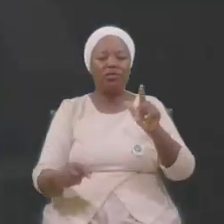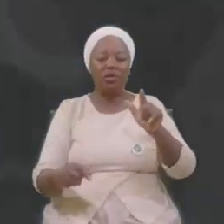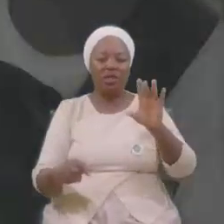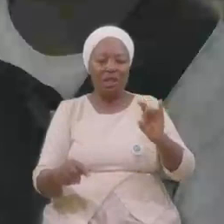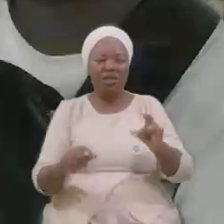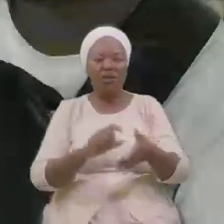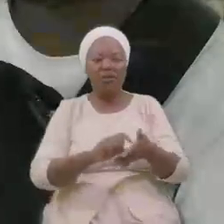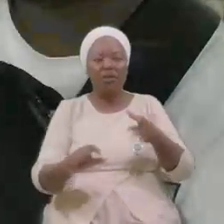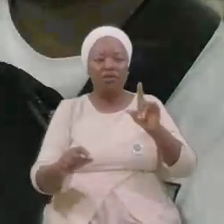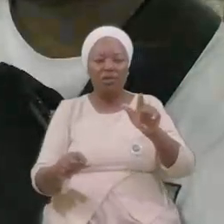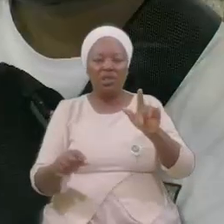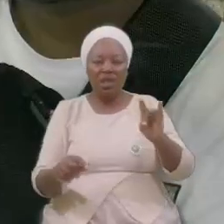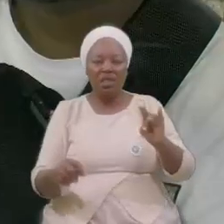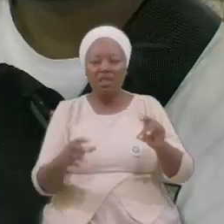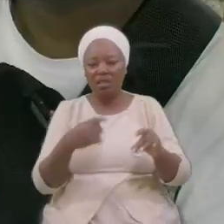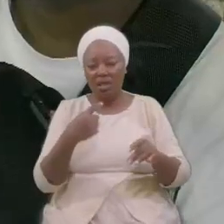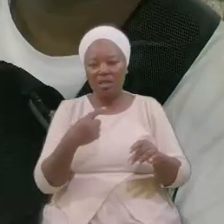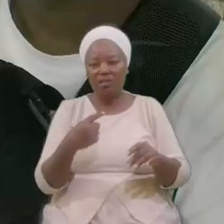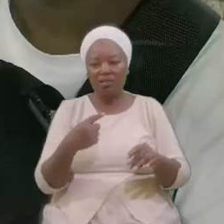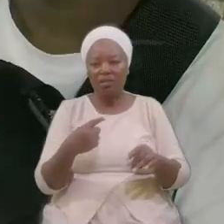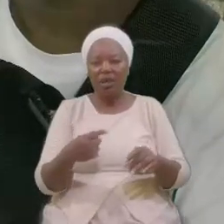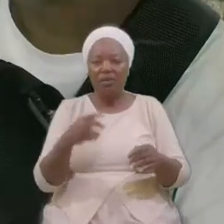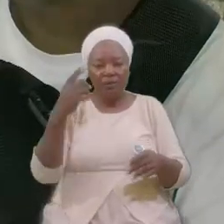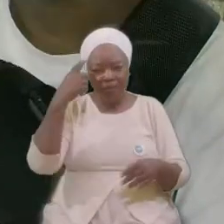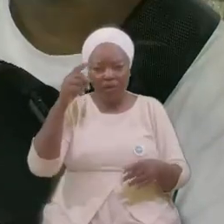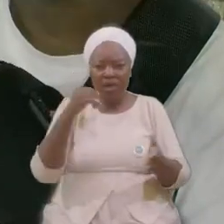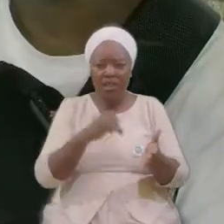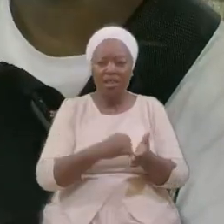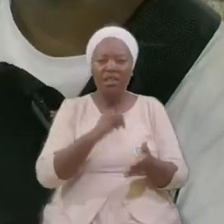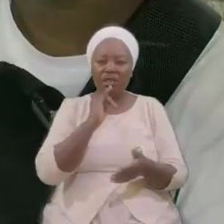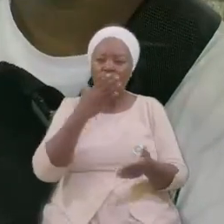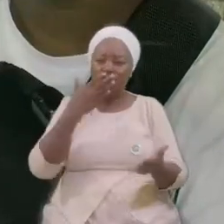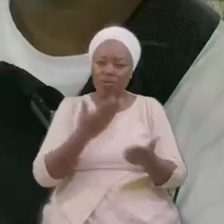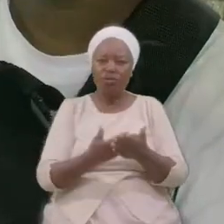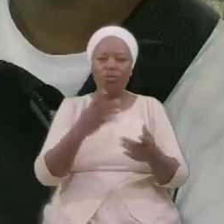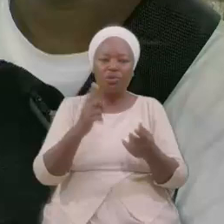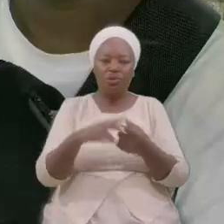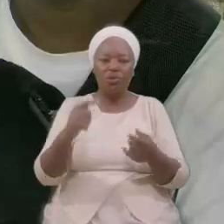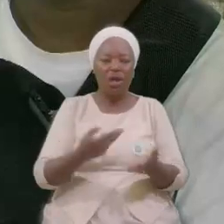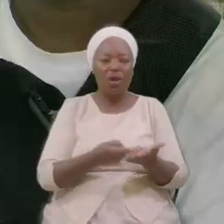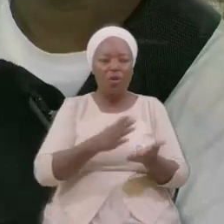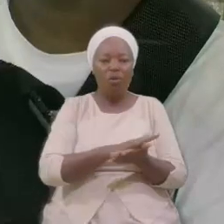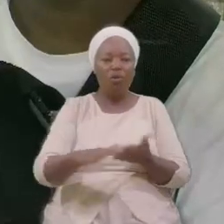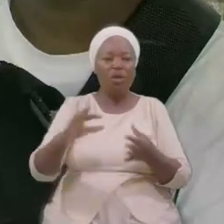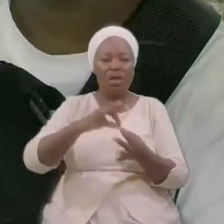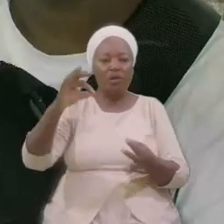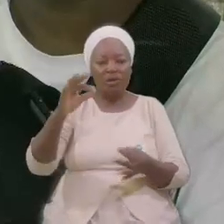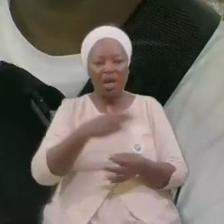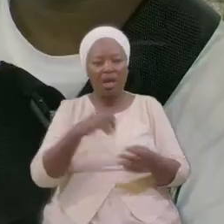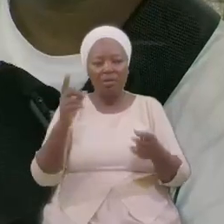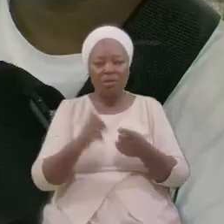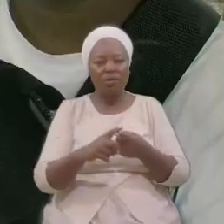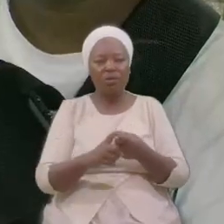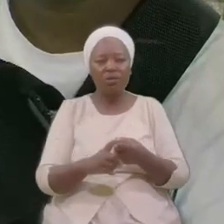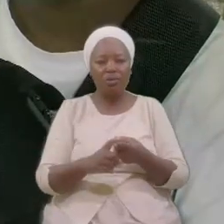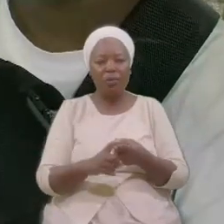it says, "For it seemed good to the Holy Ghost and to us